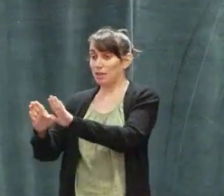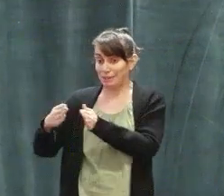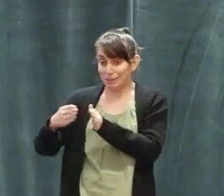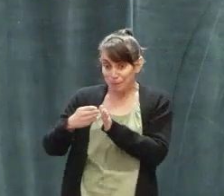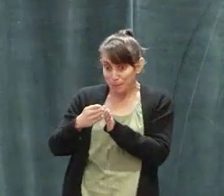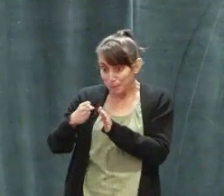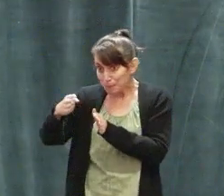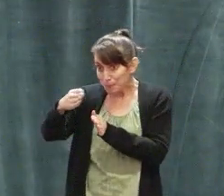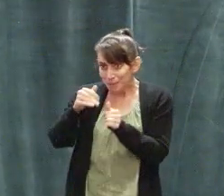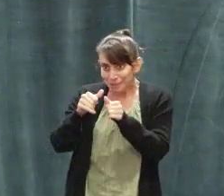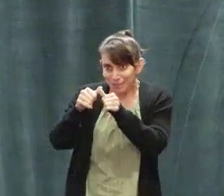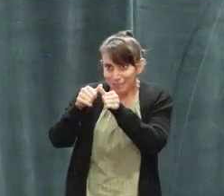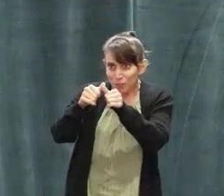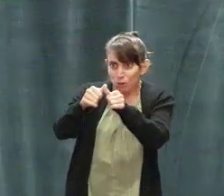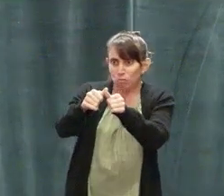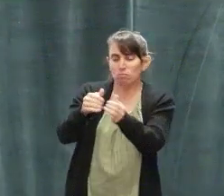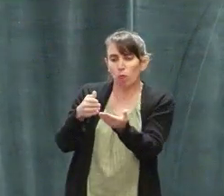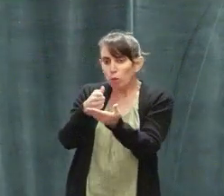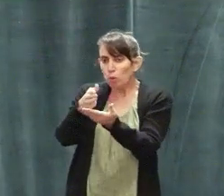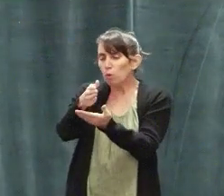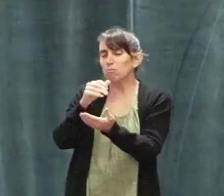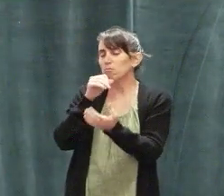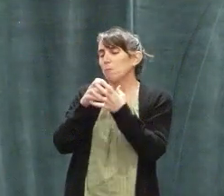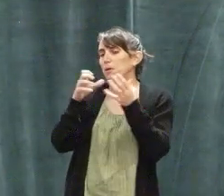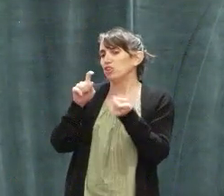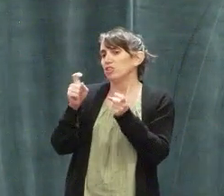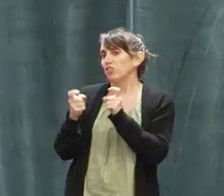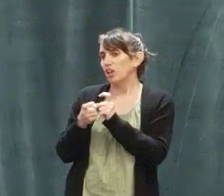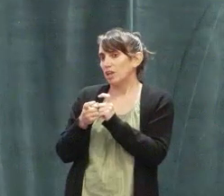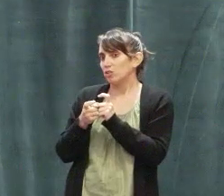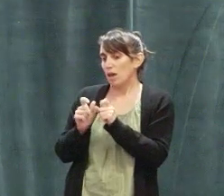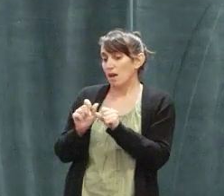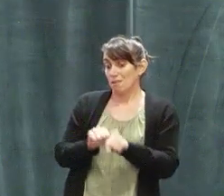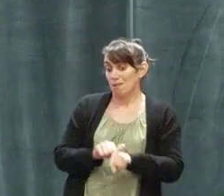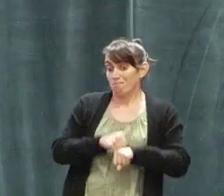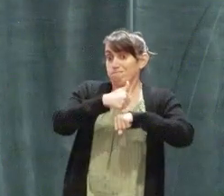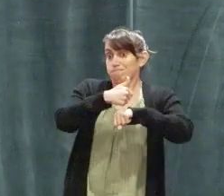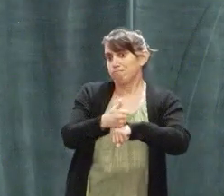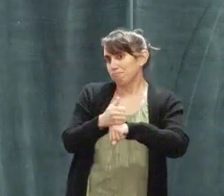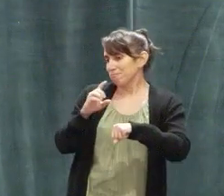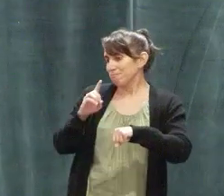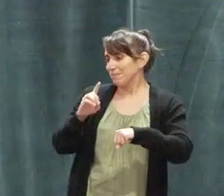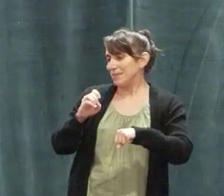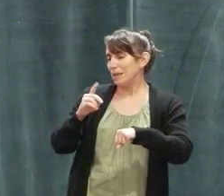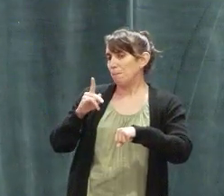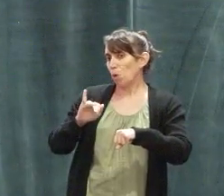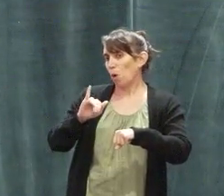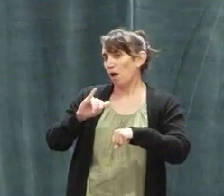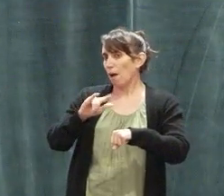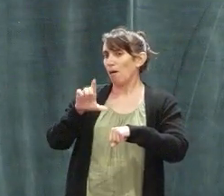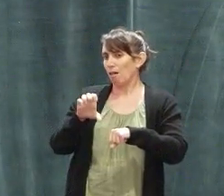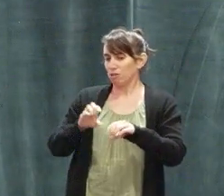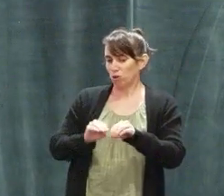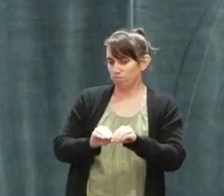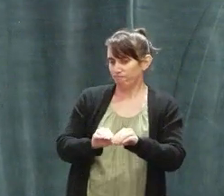Pond, not much has changed here. We've got a deployable area here, which again, in not